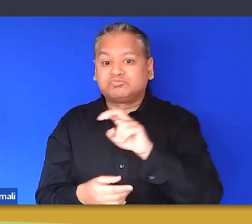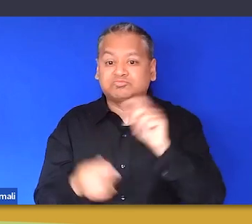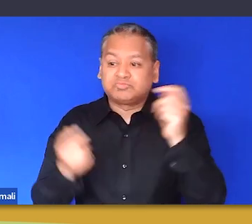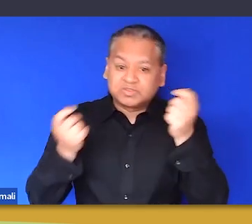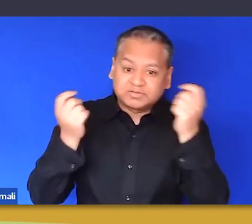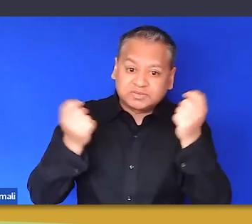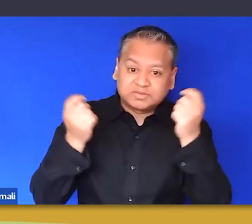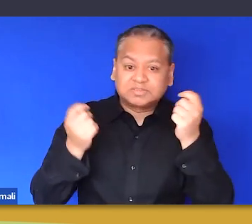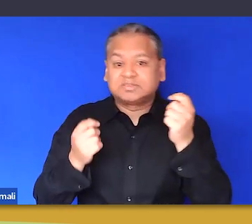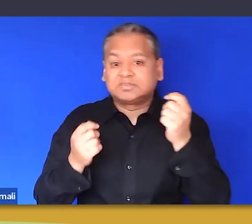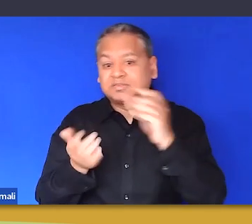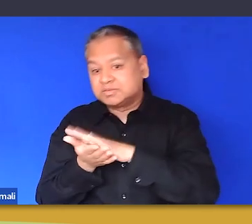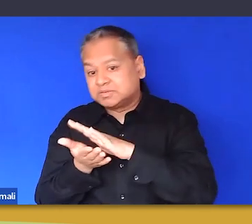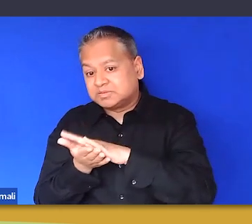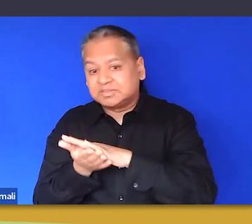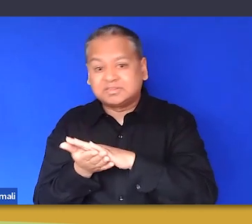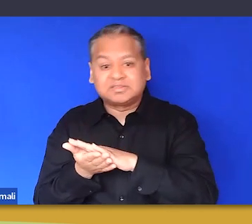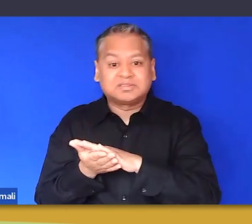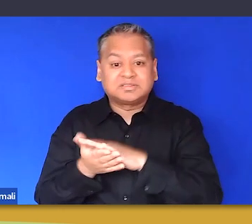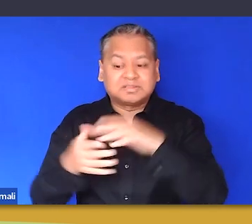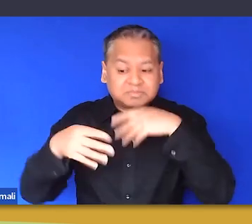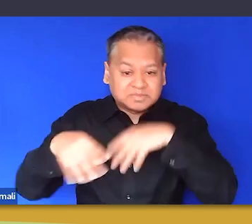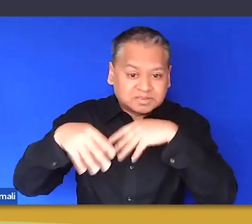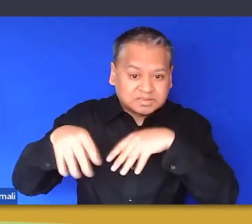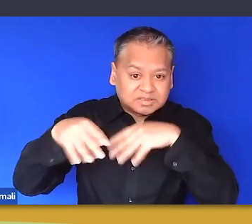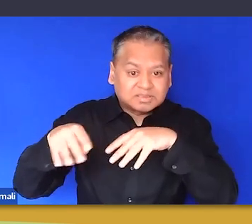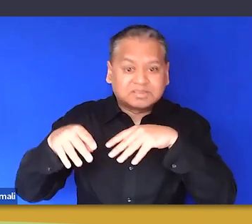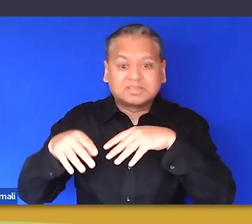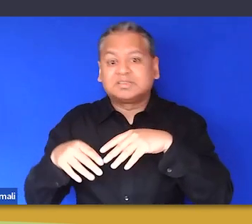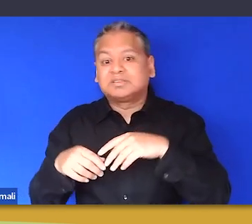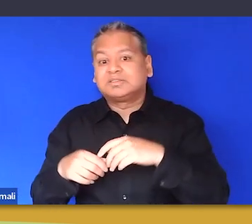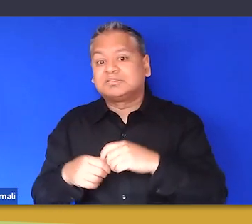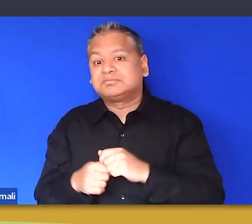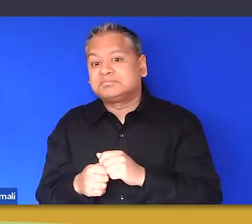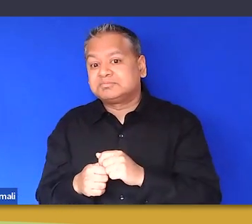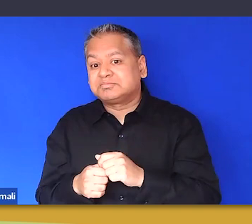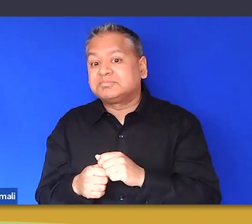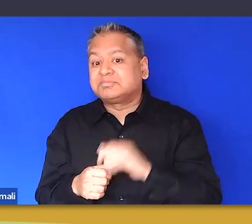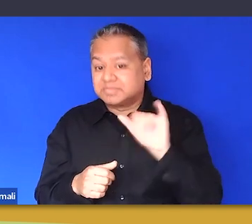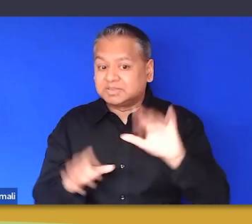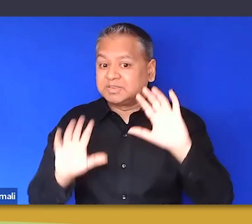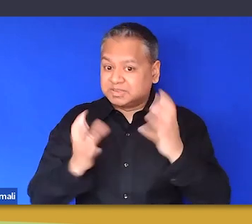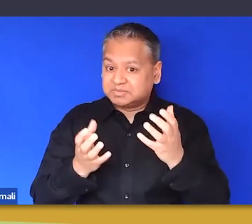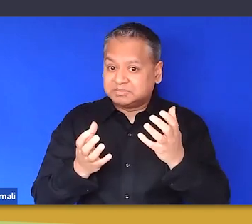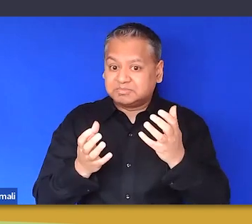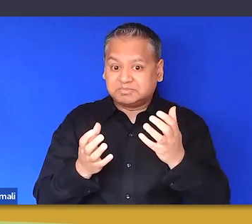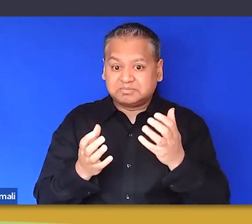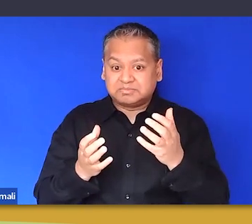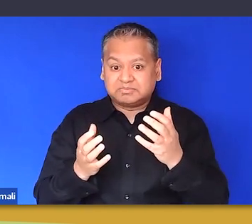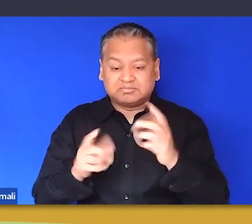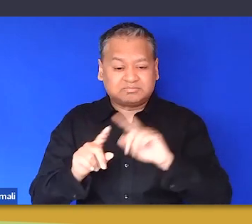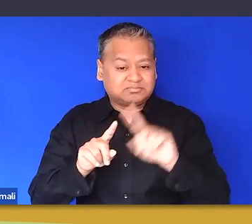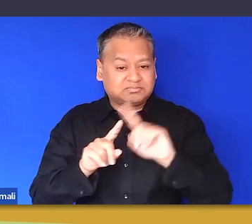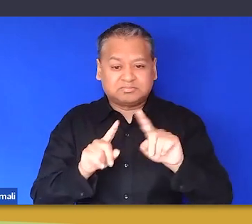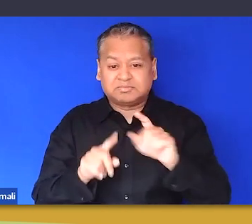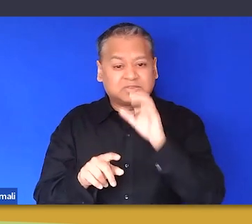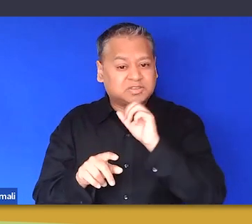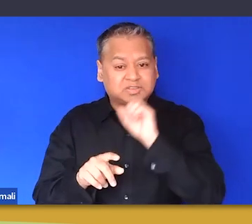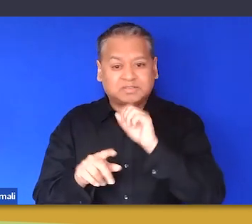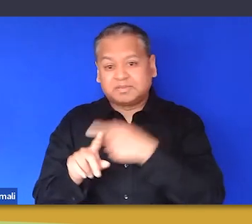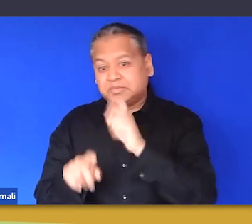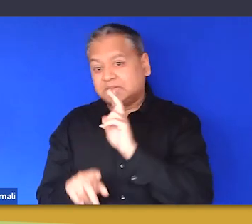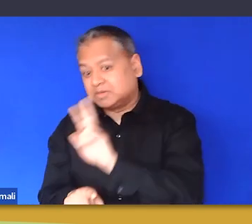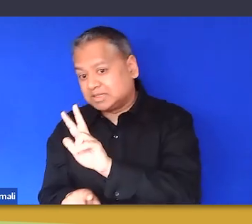throughout BC. The troupe spans multiple generations and includes dancers as young as 3, as well as members who've been